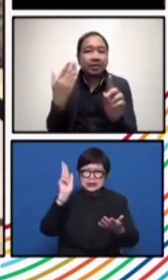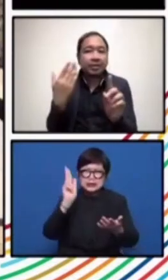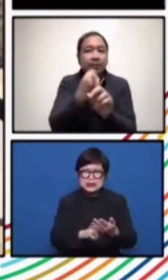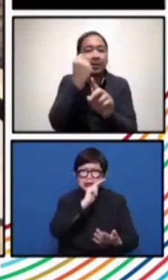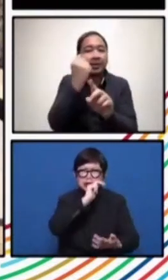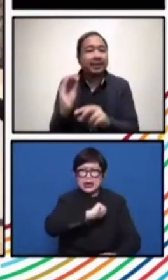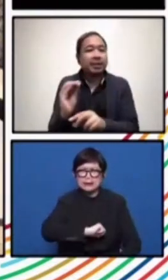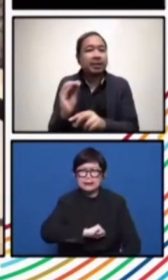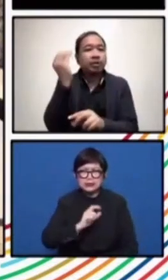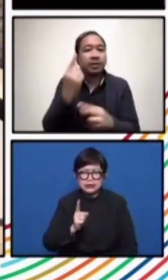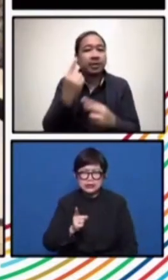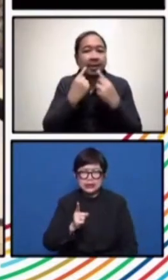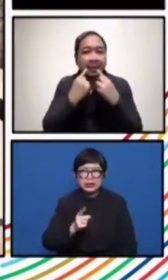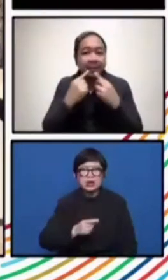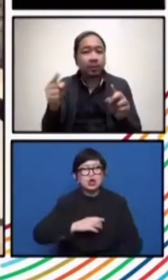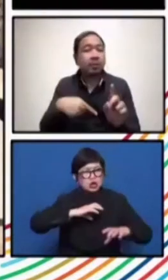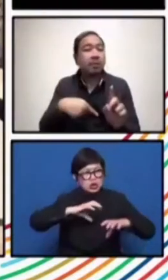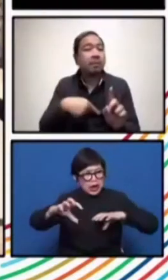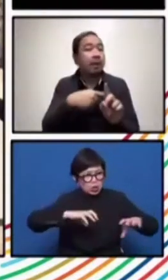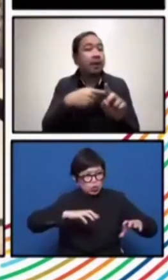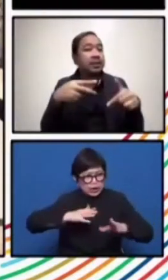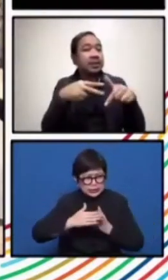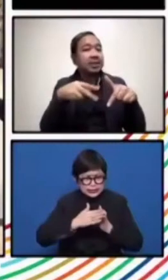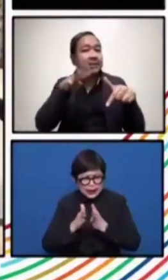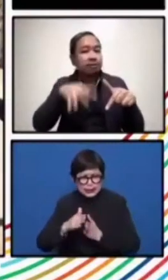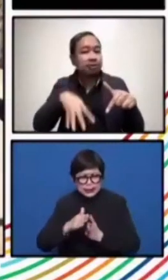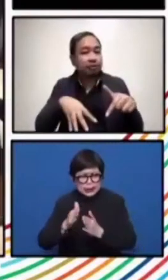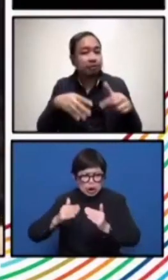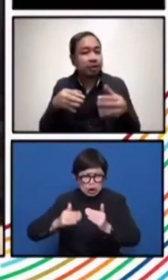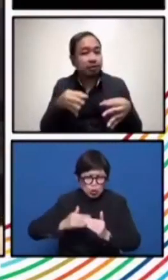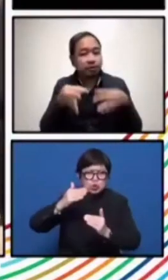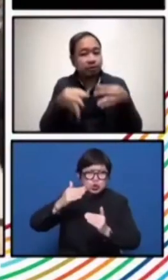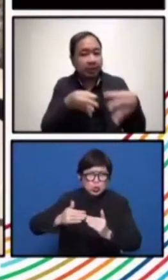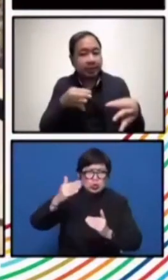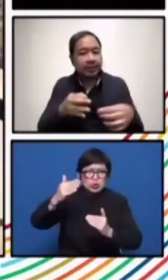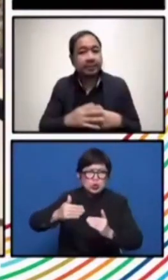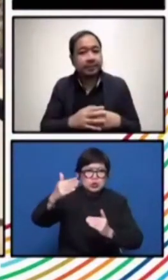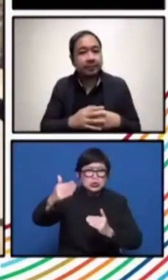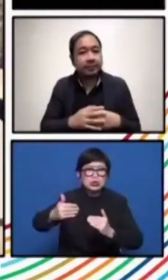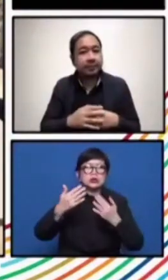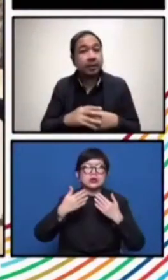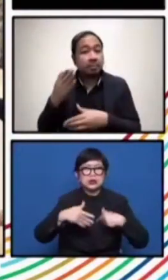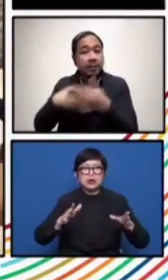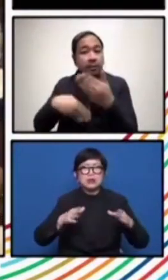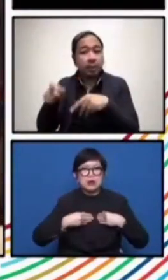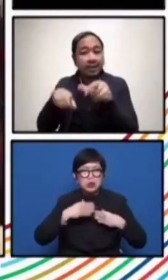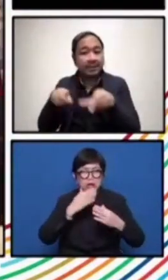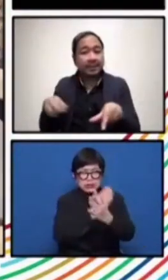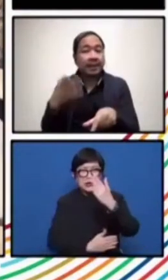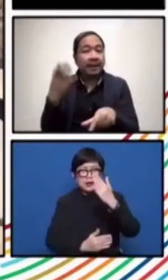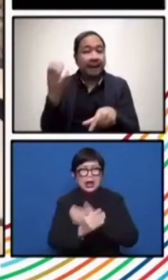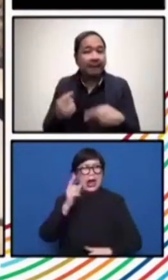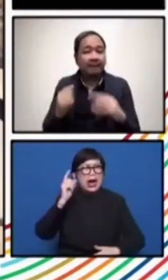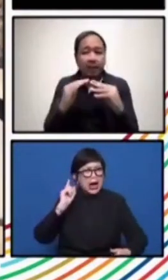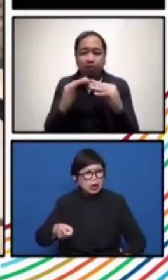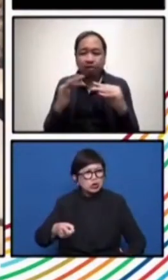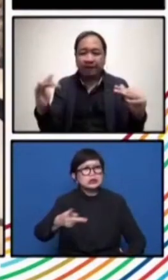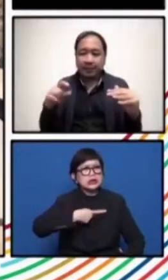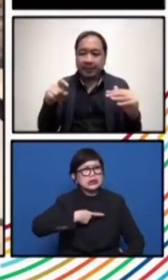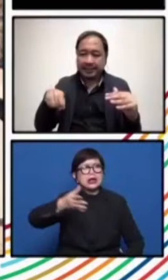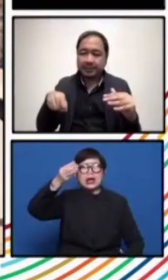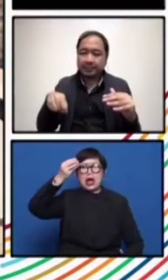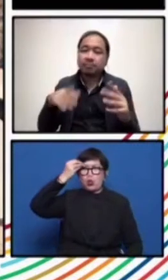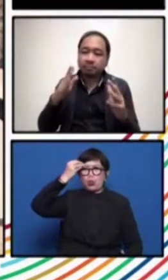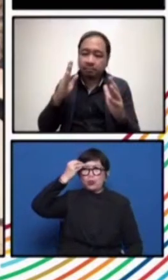strategy diversities and the specific needs of persons with disabilities need to be recognized in their interconnectedness